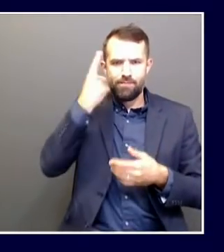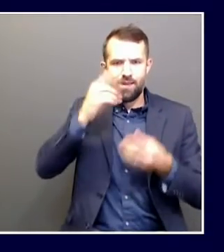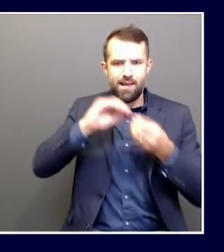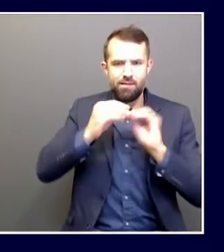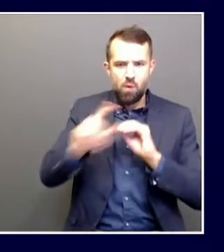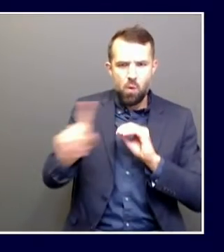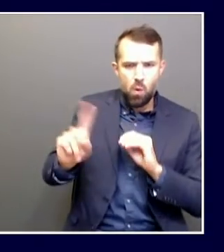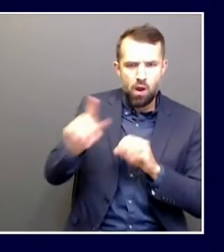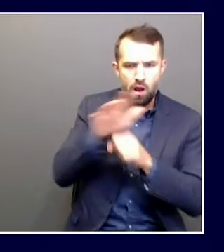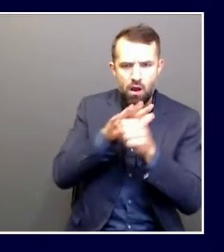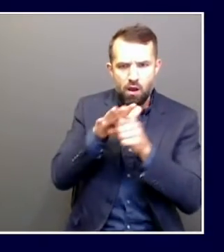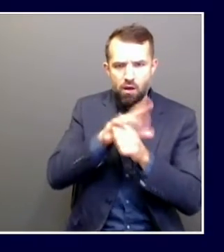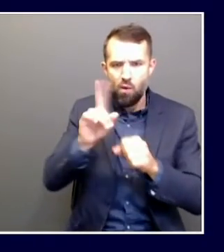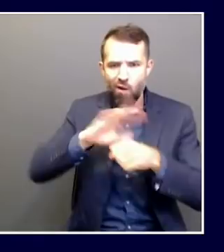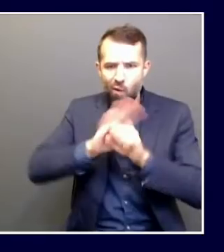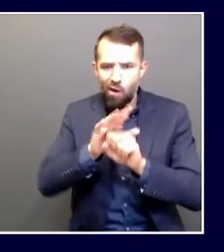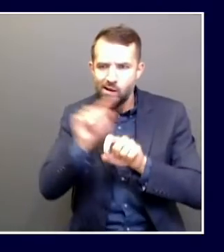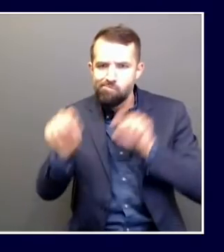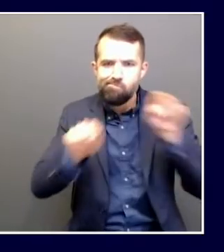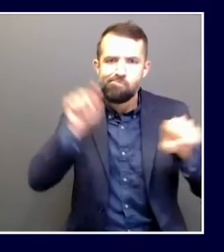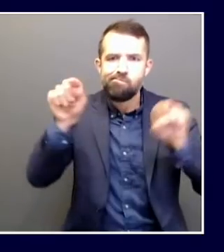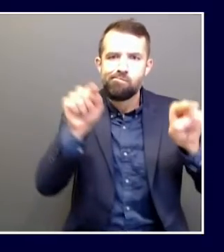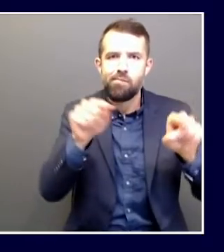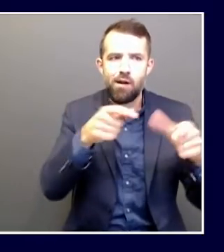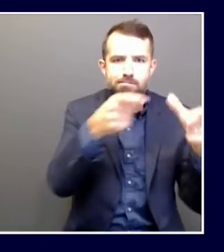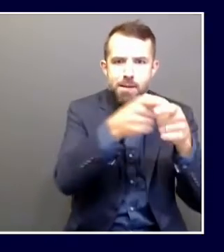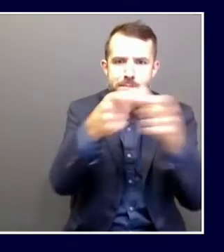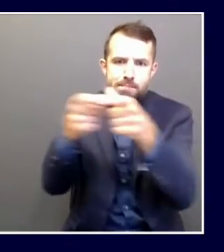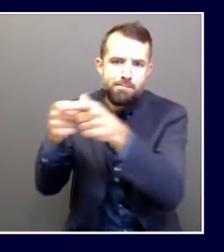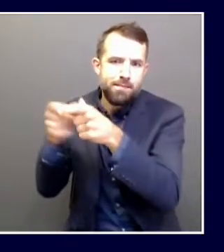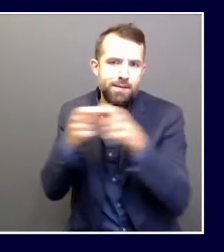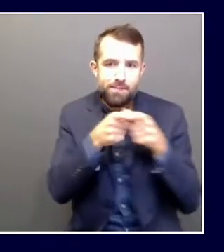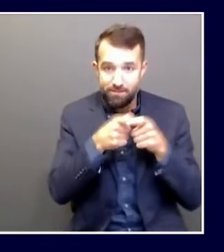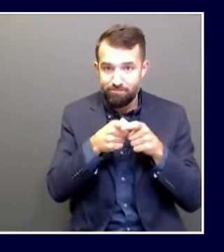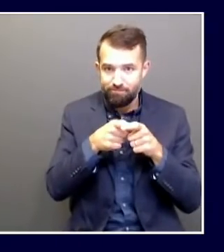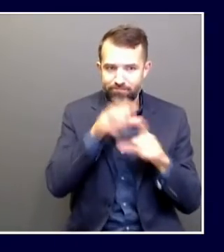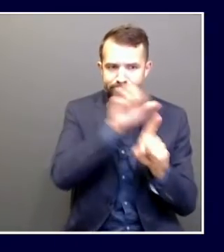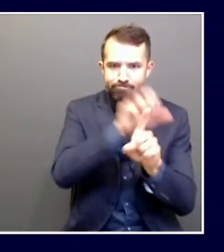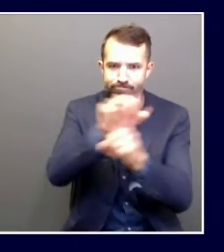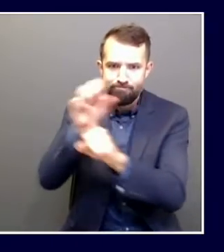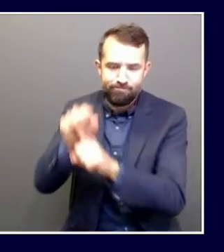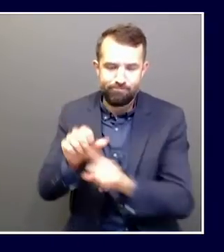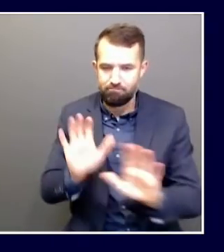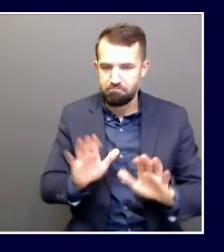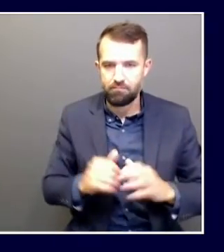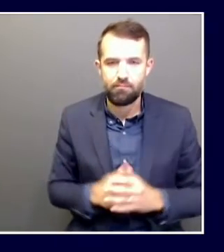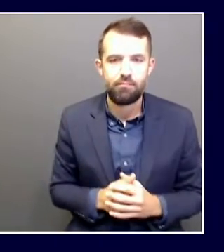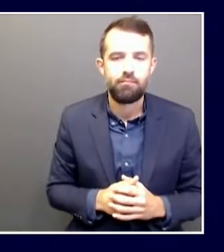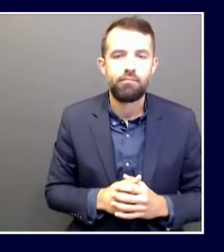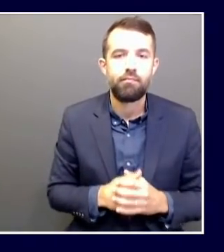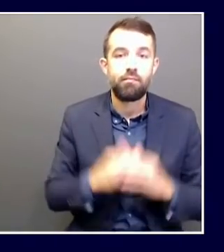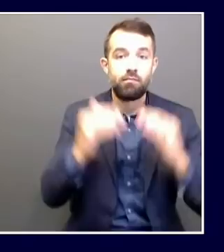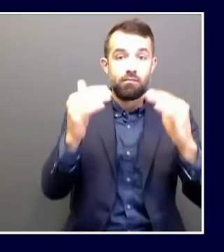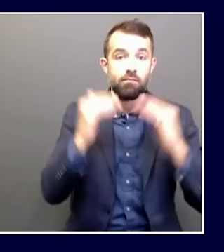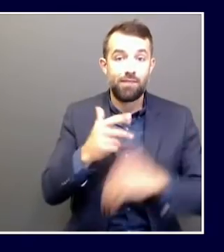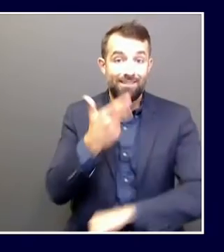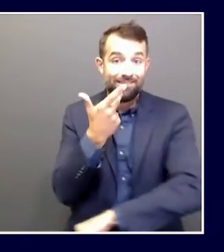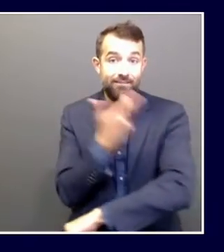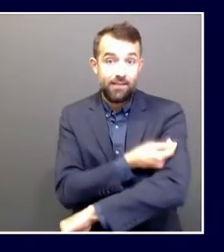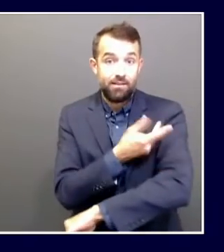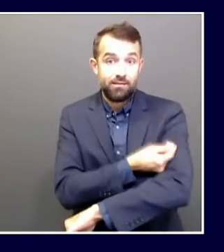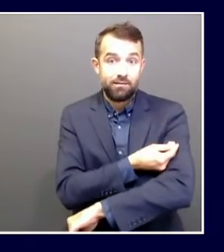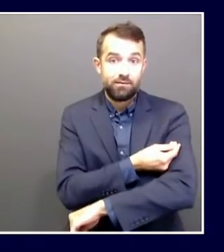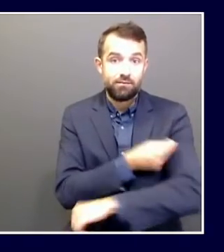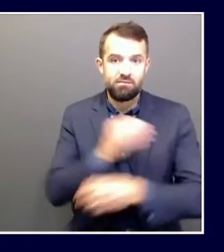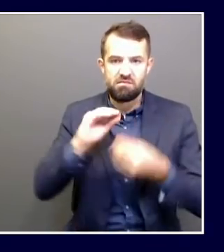real time as possible. Turning next to vaccines and vaccinations. As of this